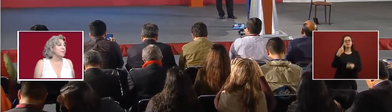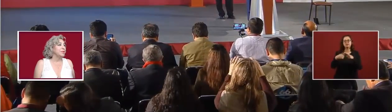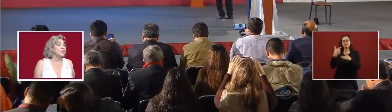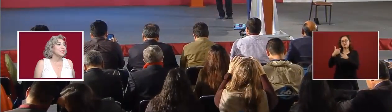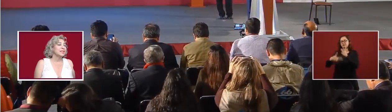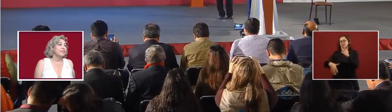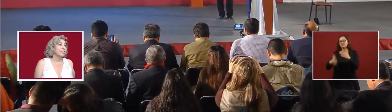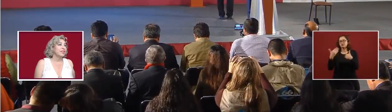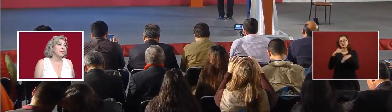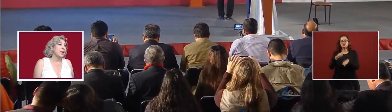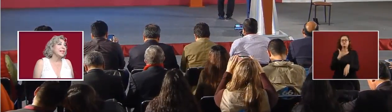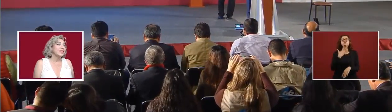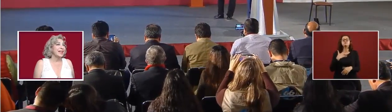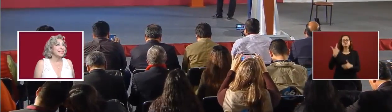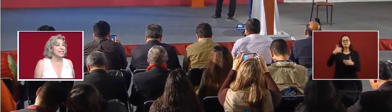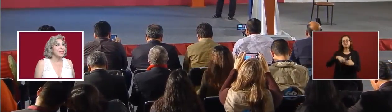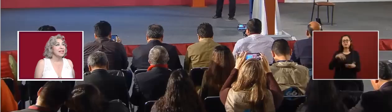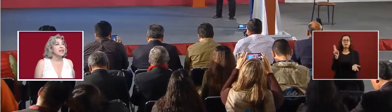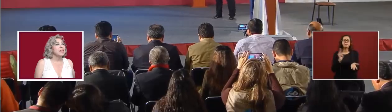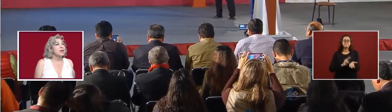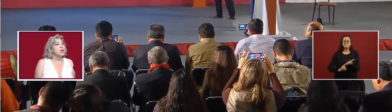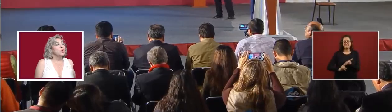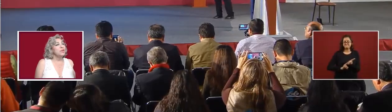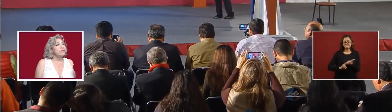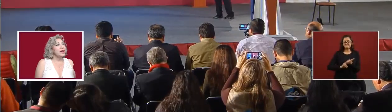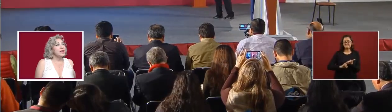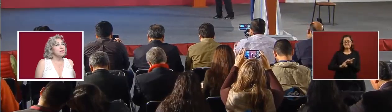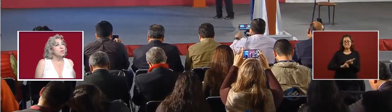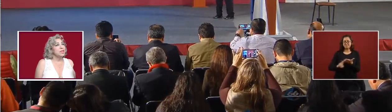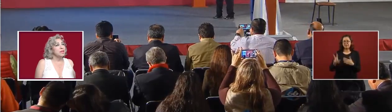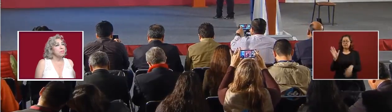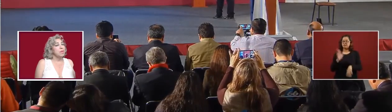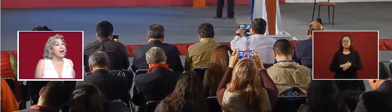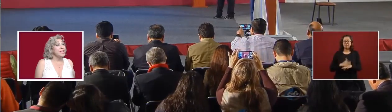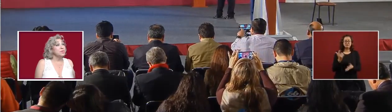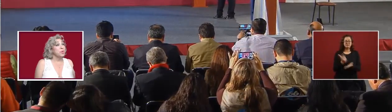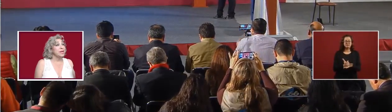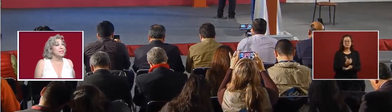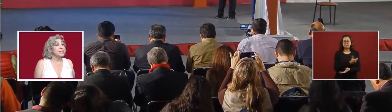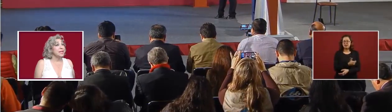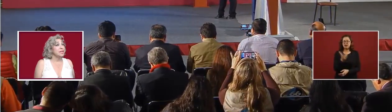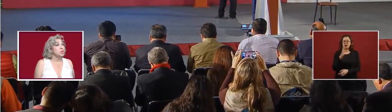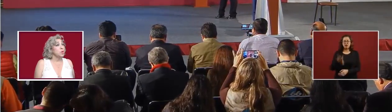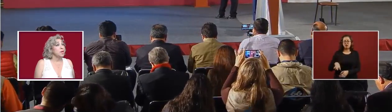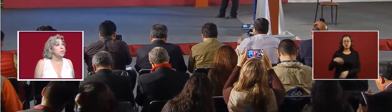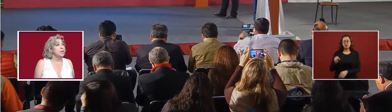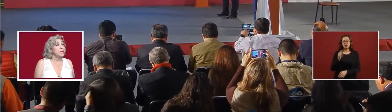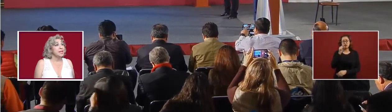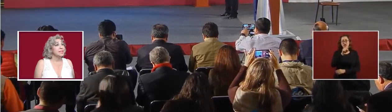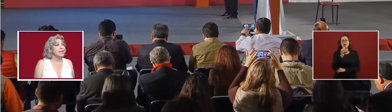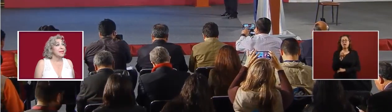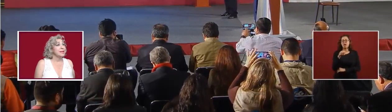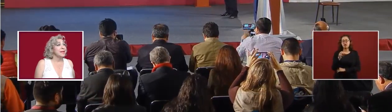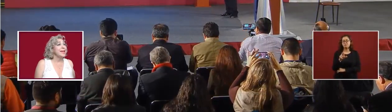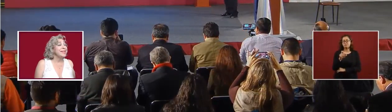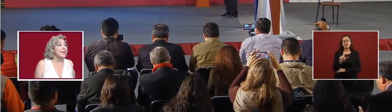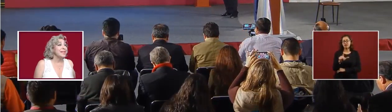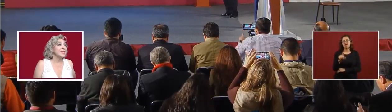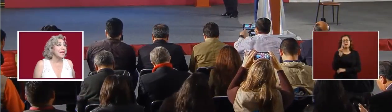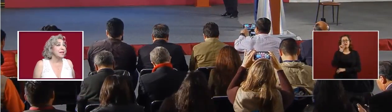combustible for regular gasoline we find it with the highest prices at 21.88